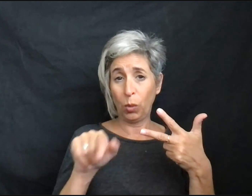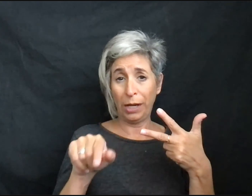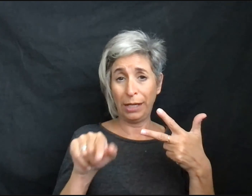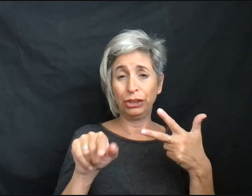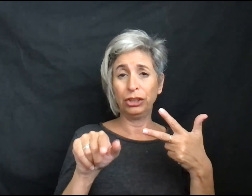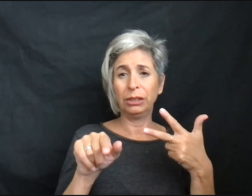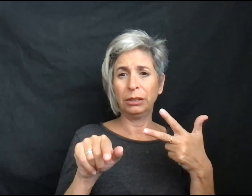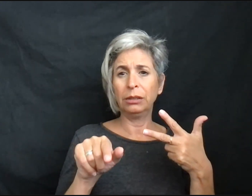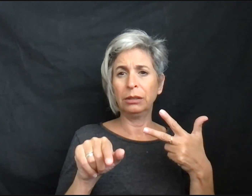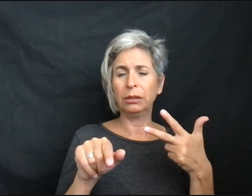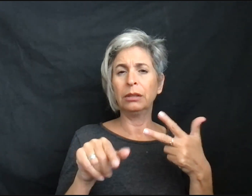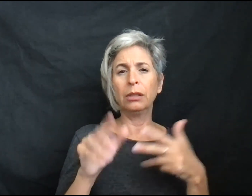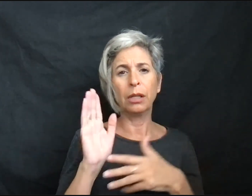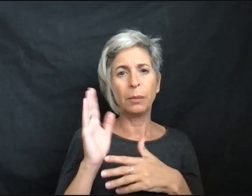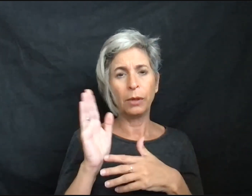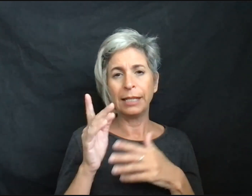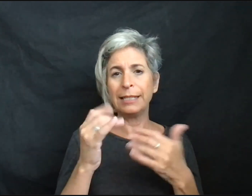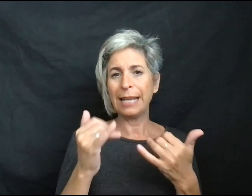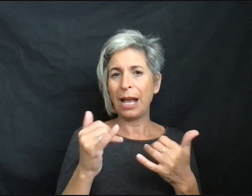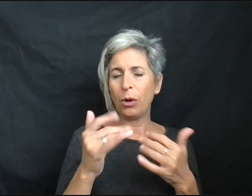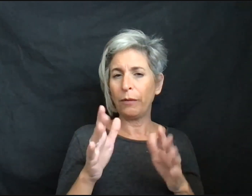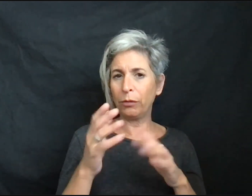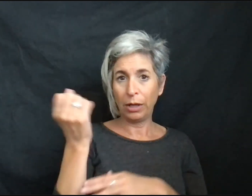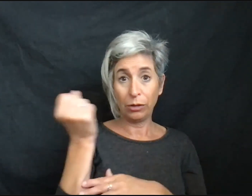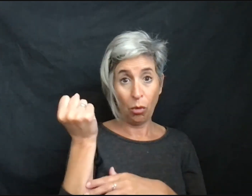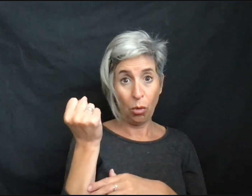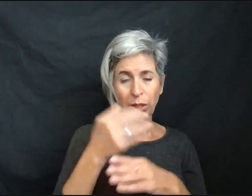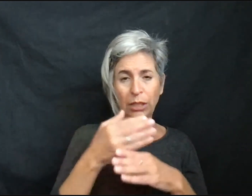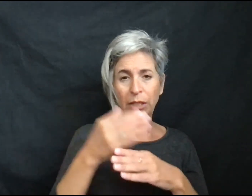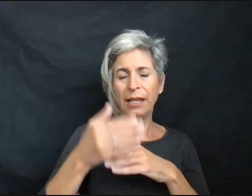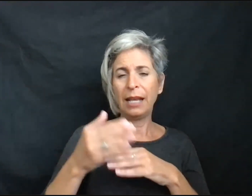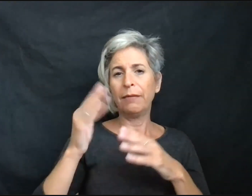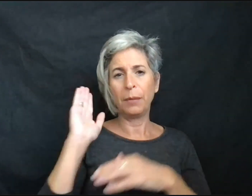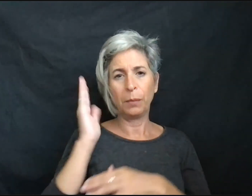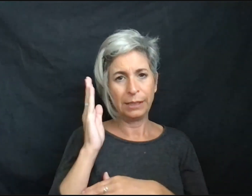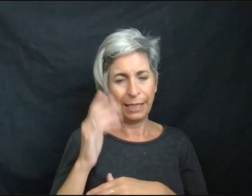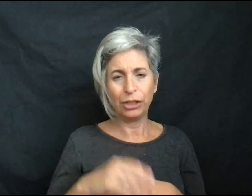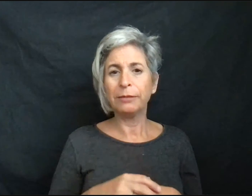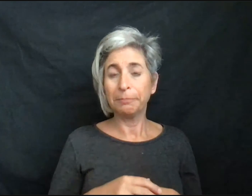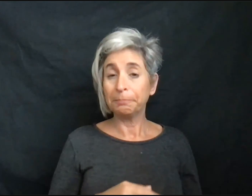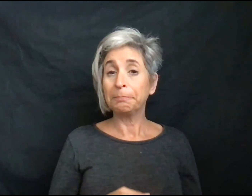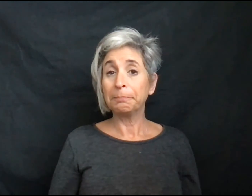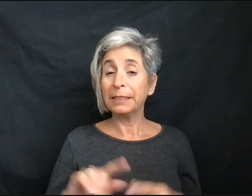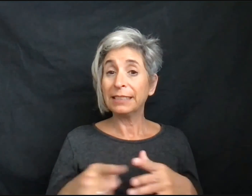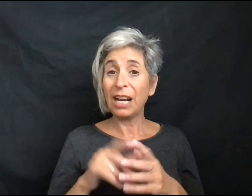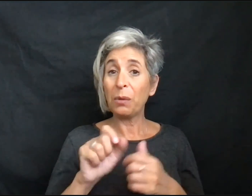of the presentation ran, and we asked to hold it to the end of it, starting with that